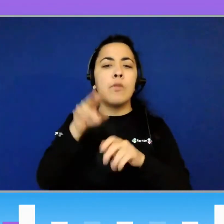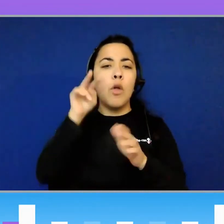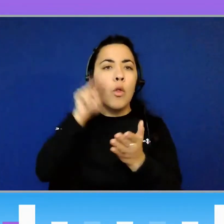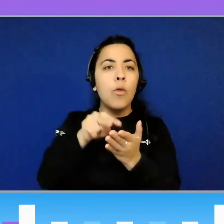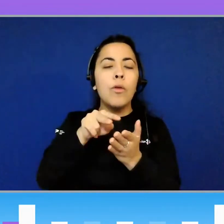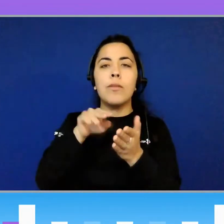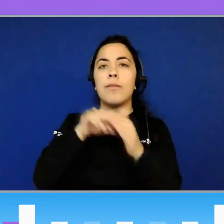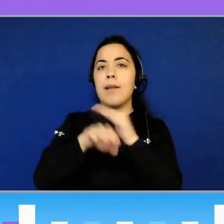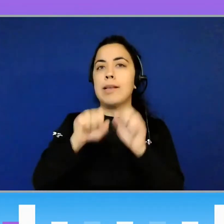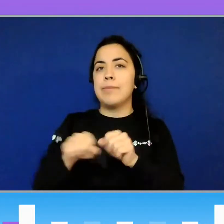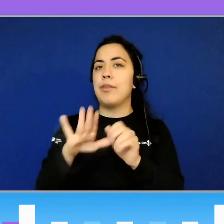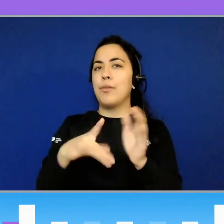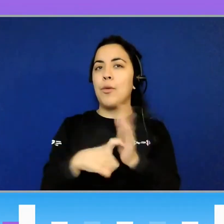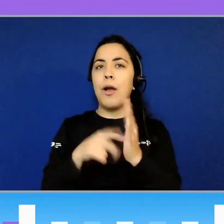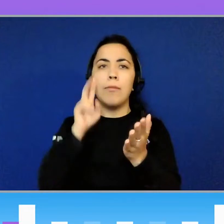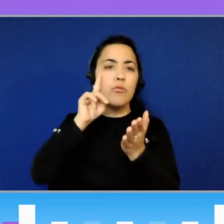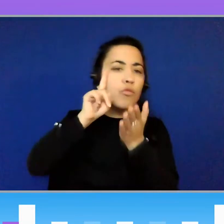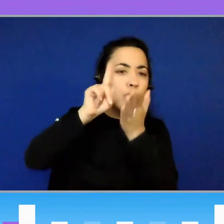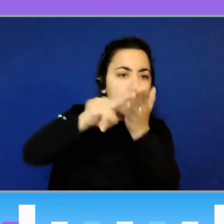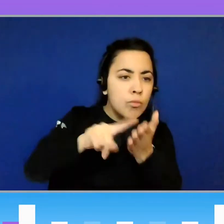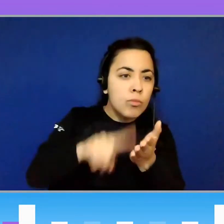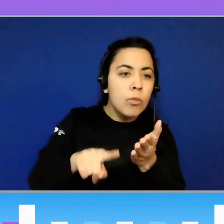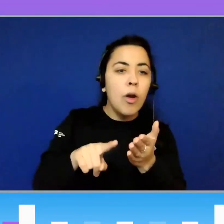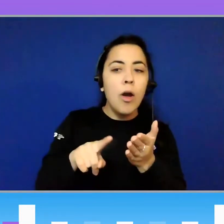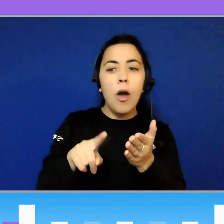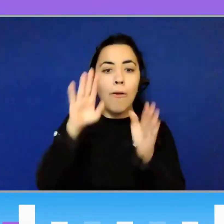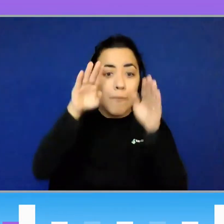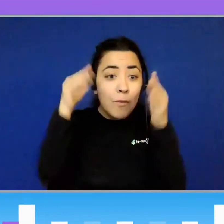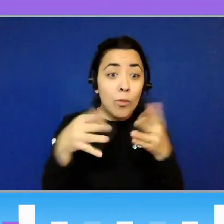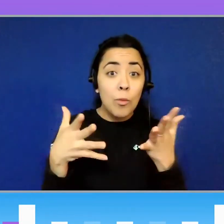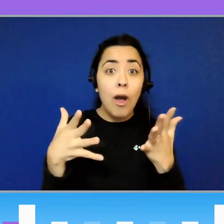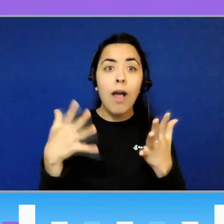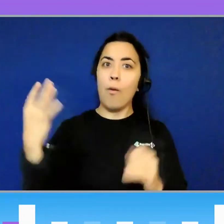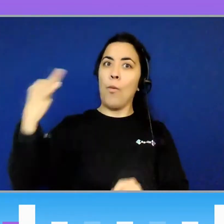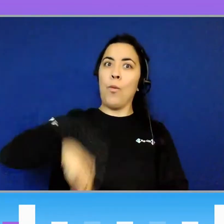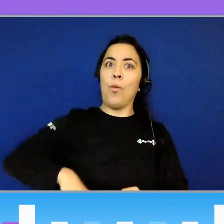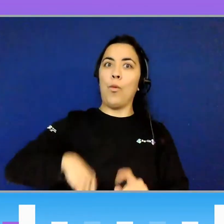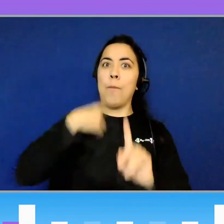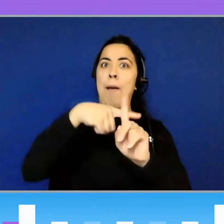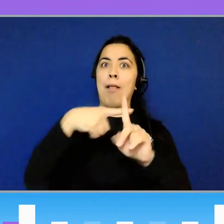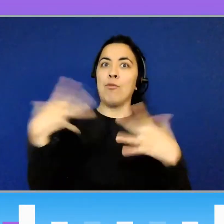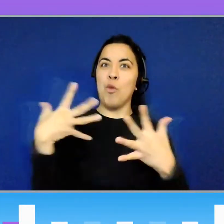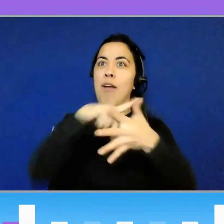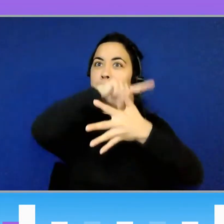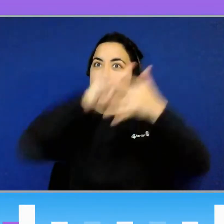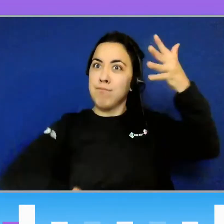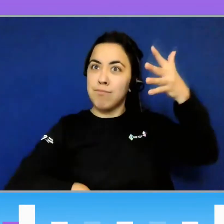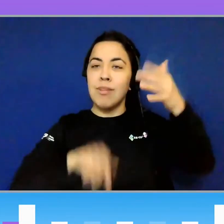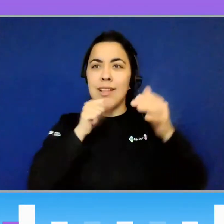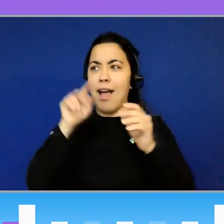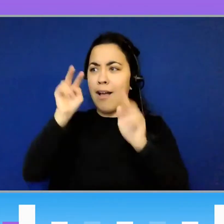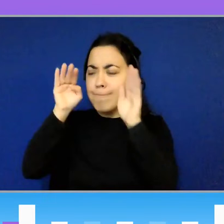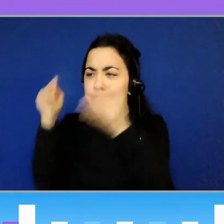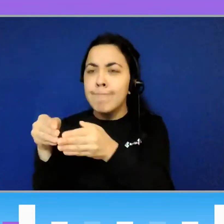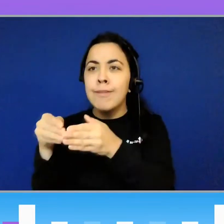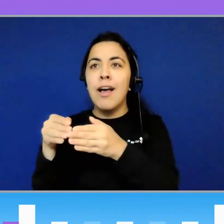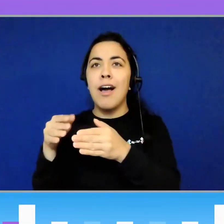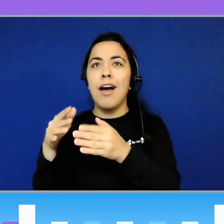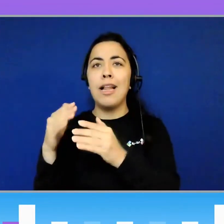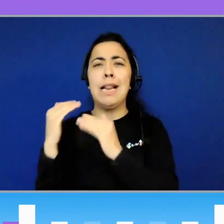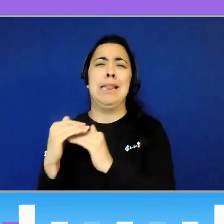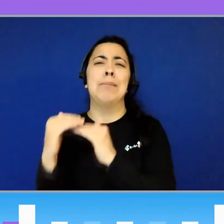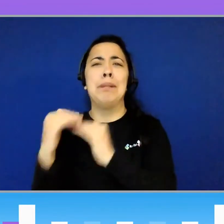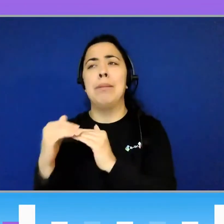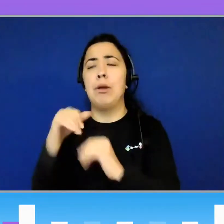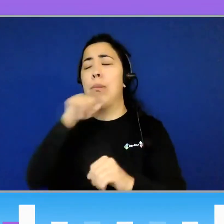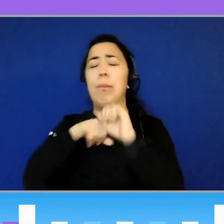that the products and service will have, instead of only looking to the let's say the limits of